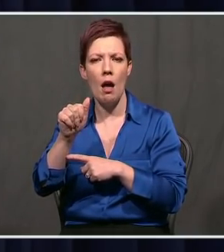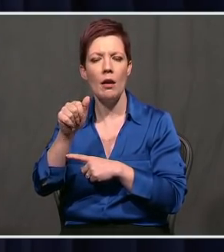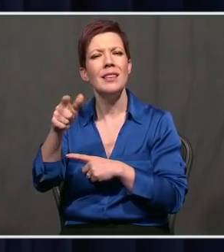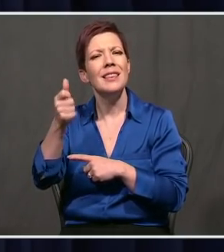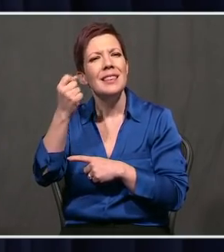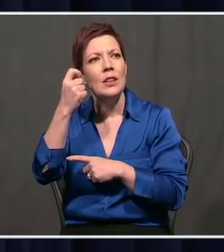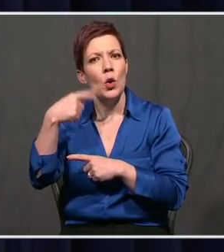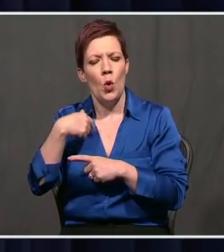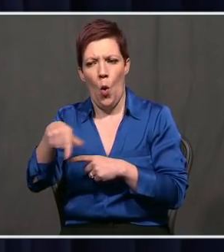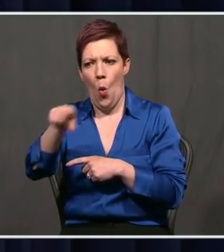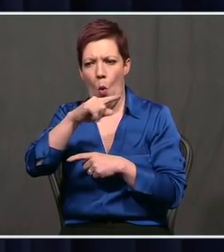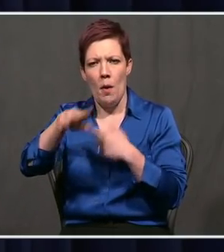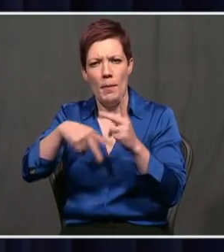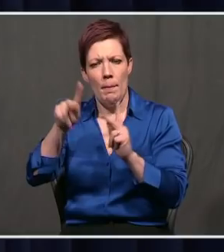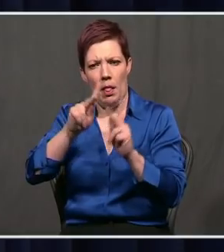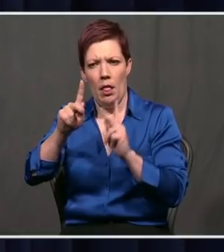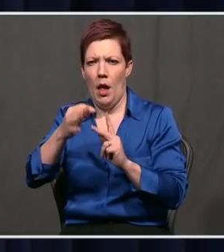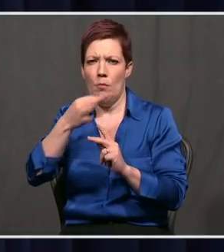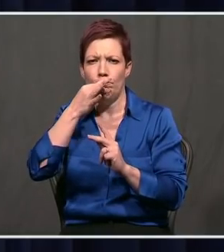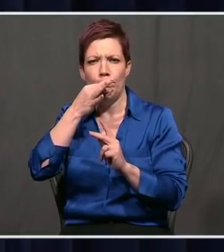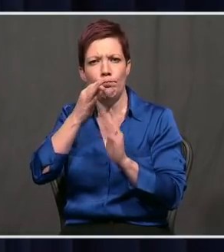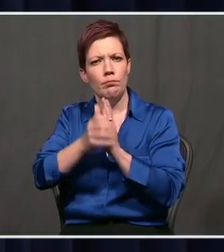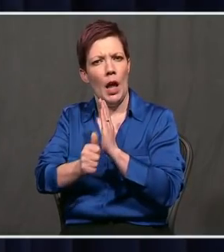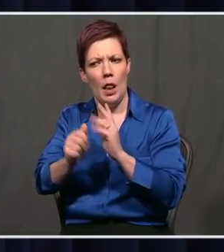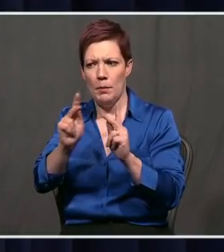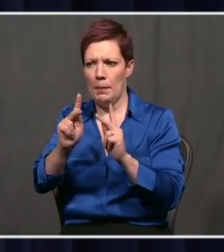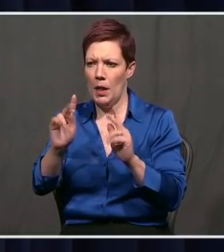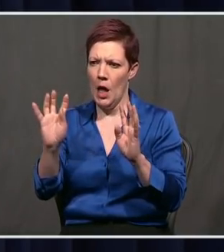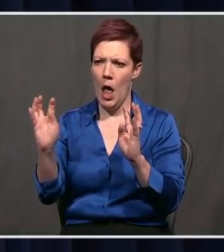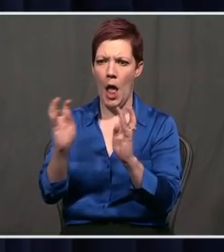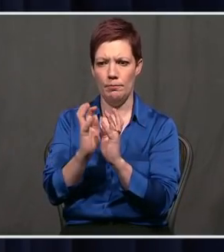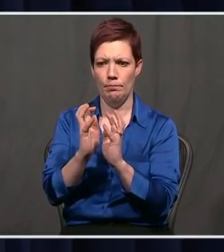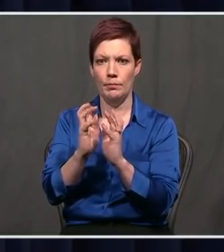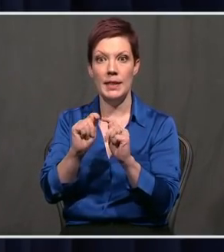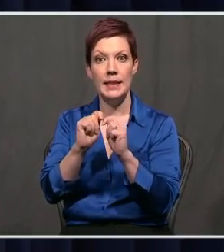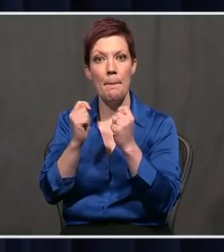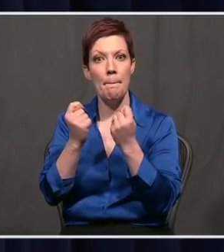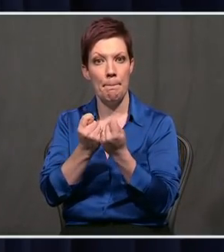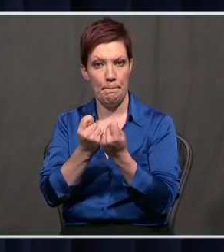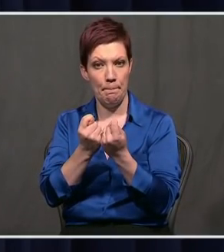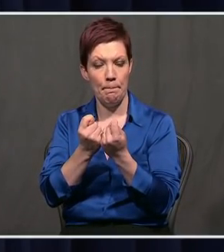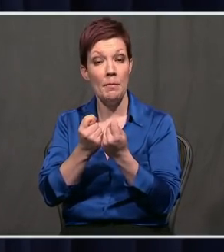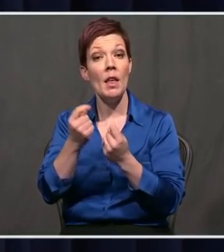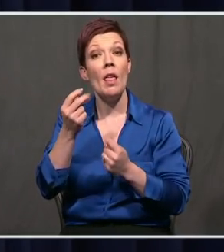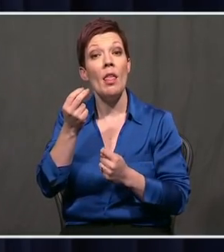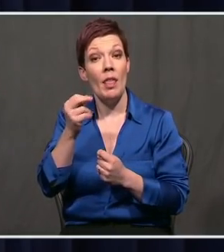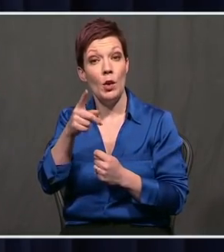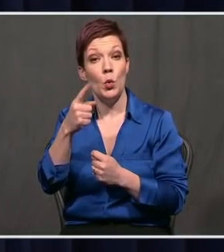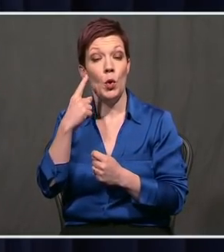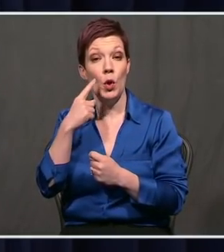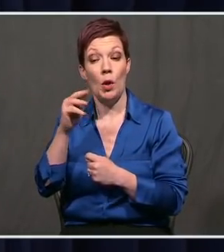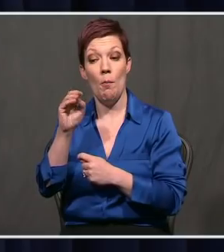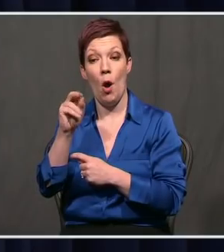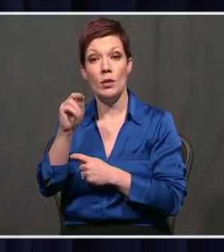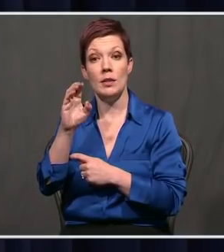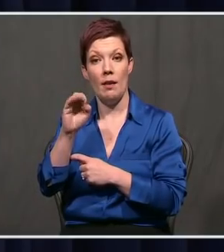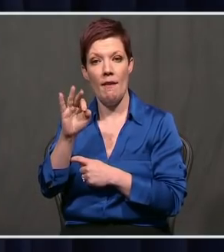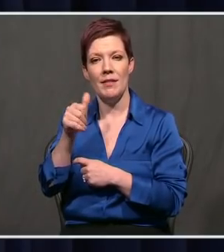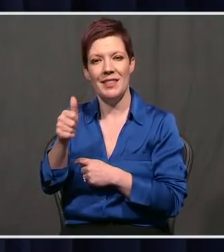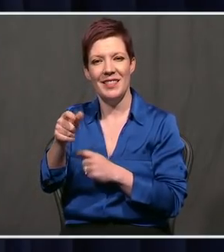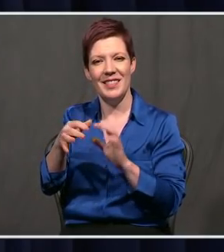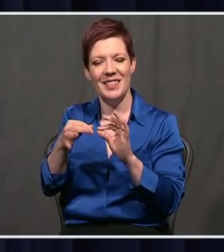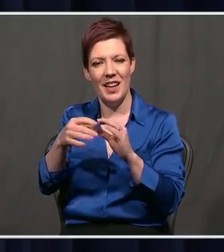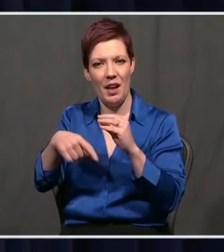just getting the team together that would actually do this. Second, he understood, you heard Moncef talk about manufacturing at risk. Having come